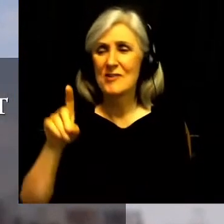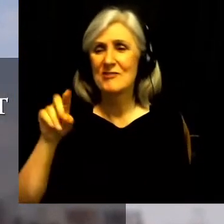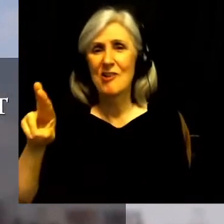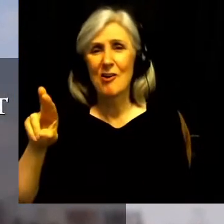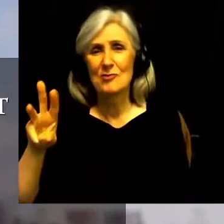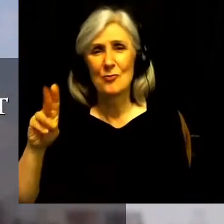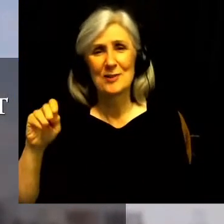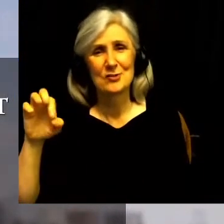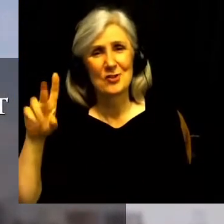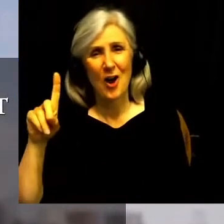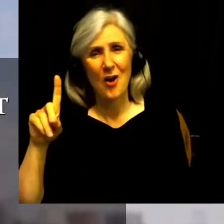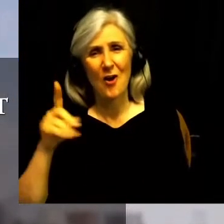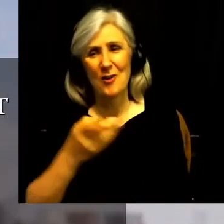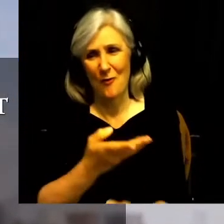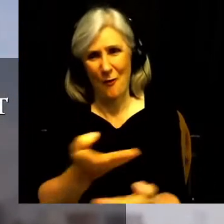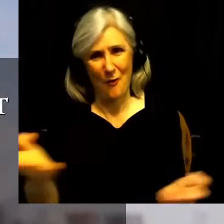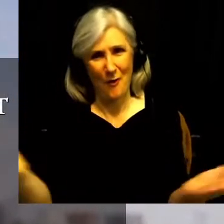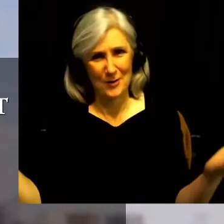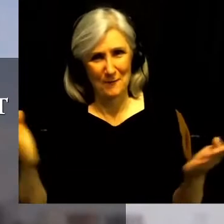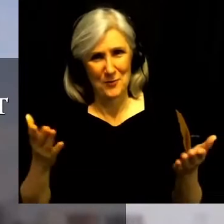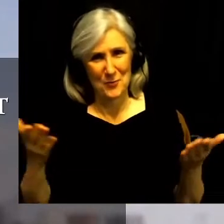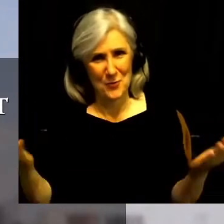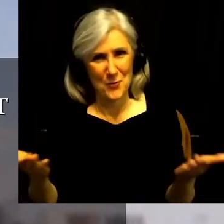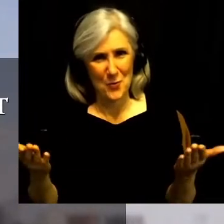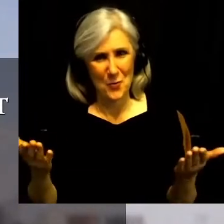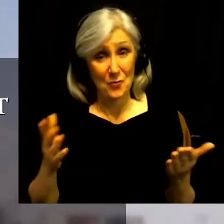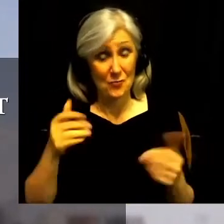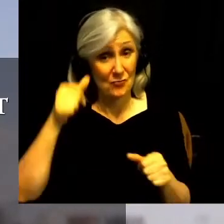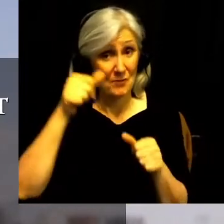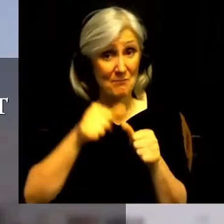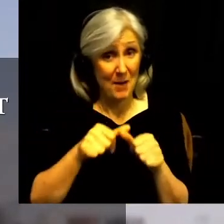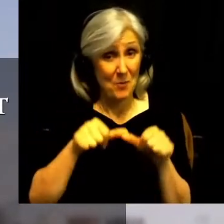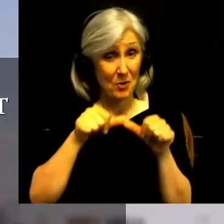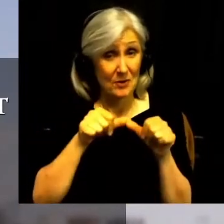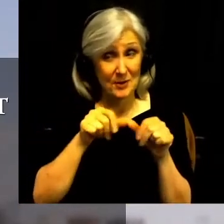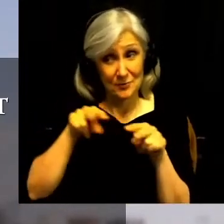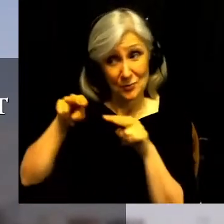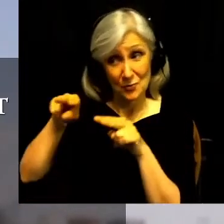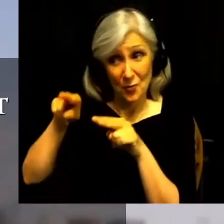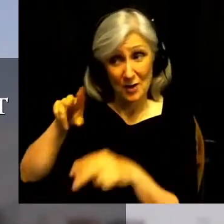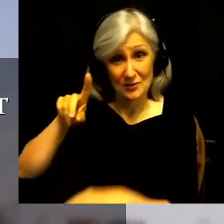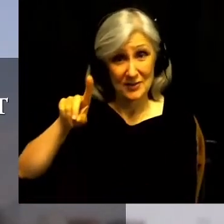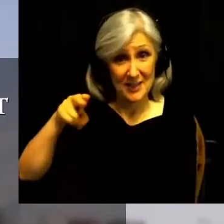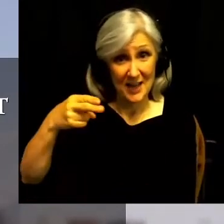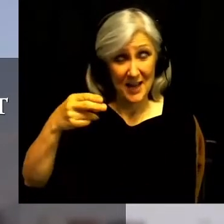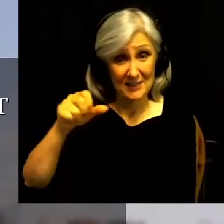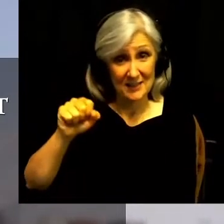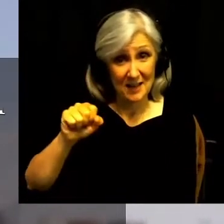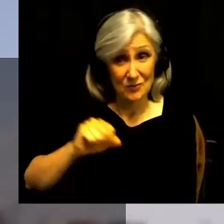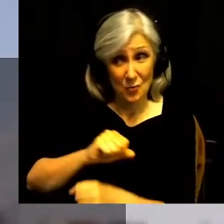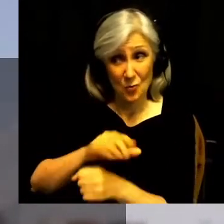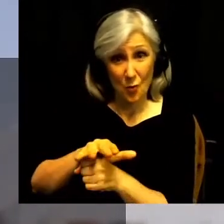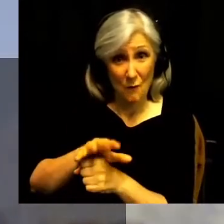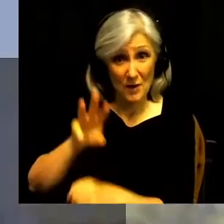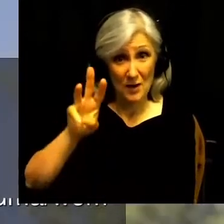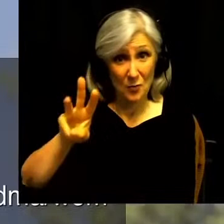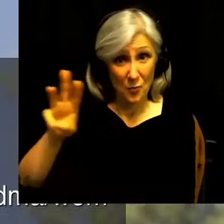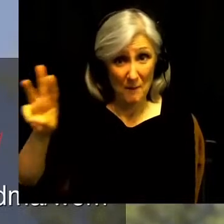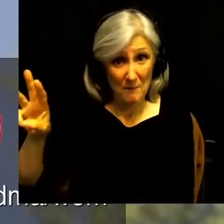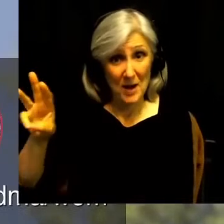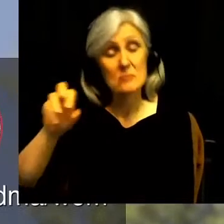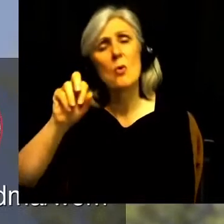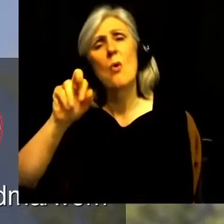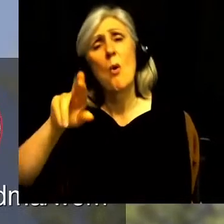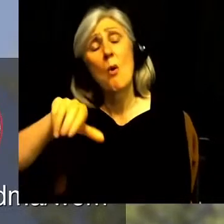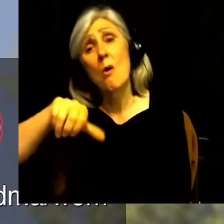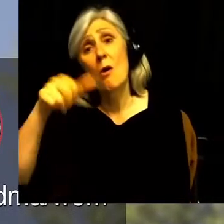participating. And we ask you to continue to monitor the DHS COVID-19 web pages for data and guidance. You can find additional